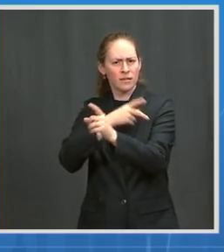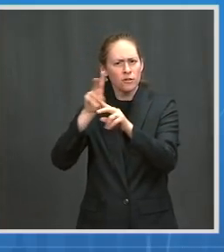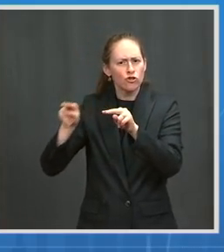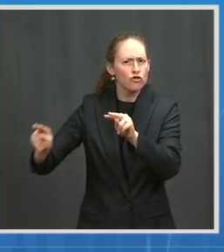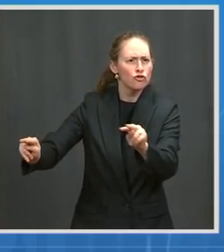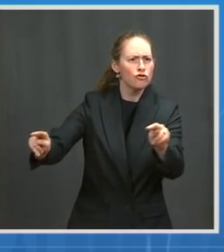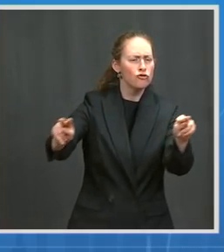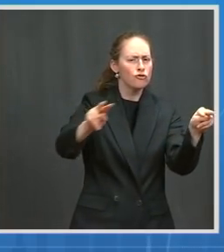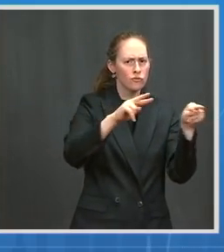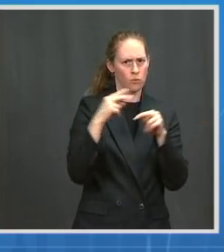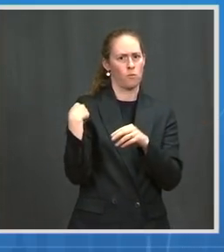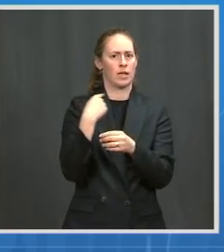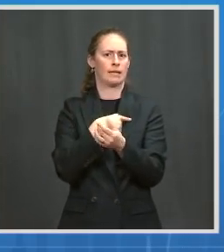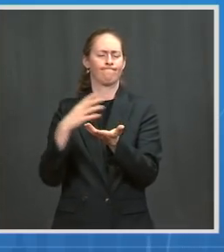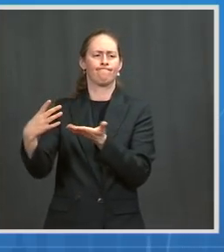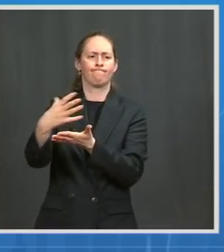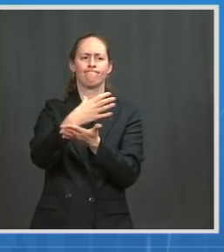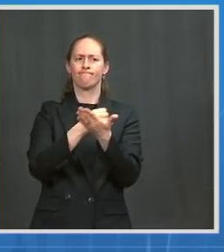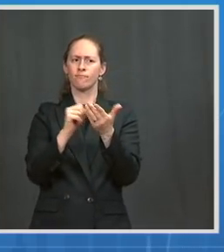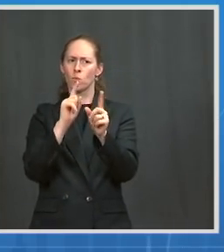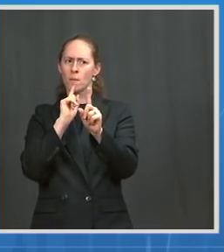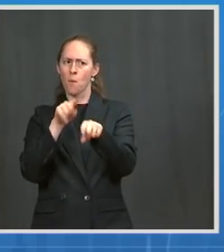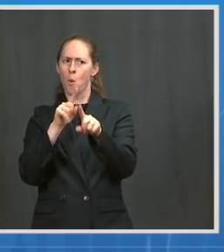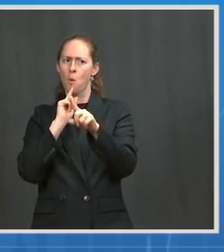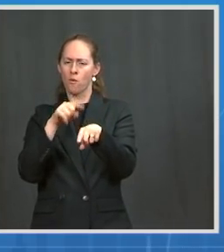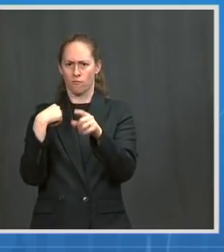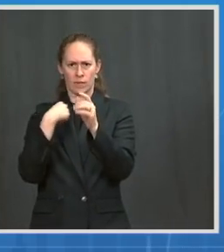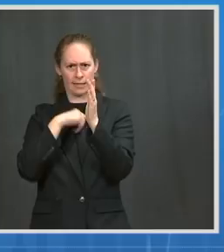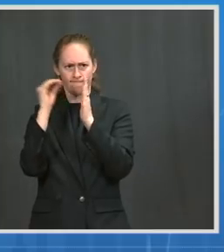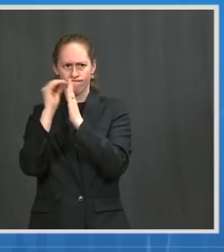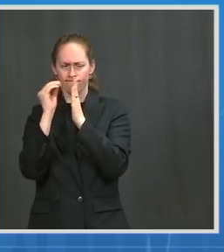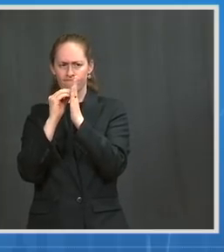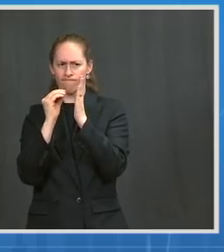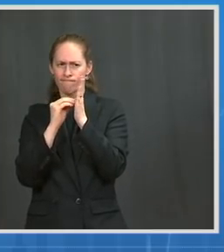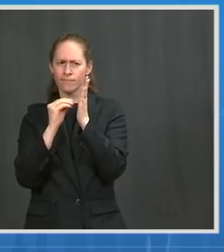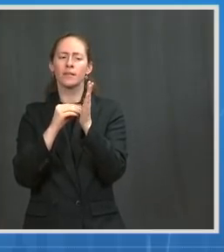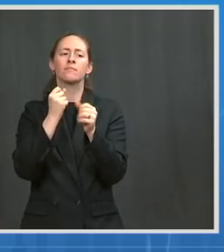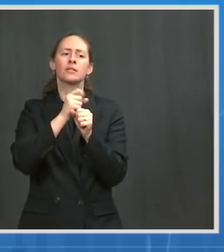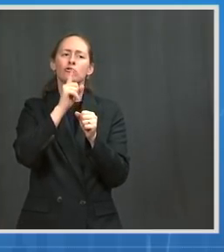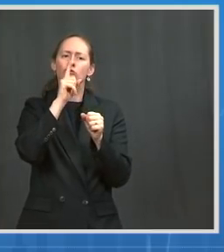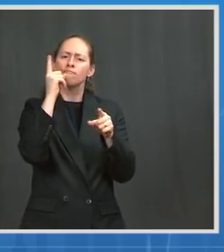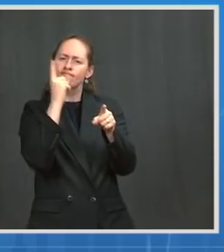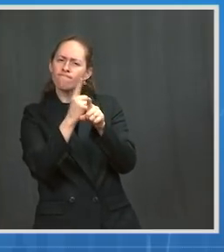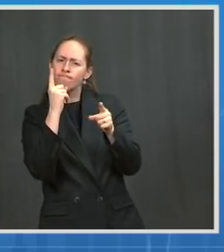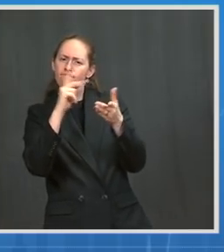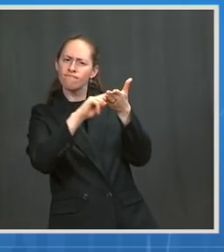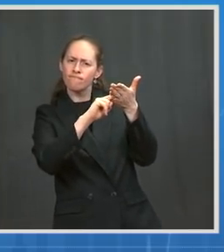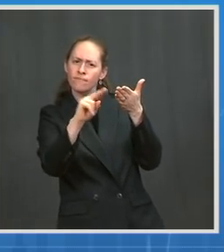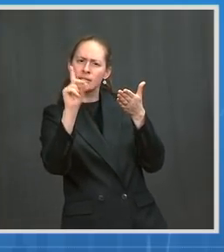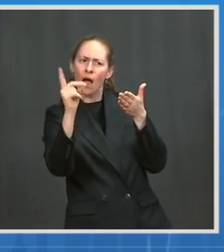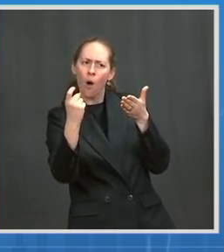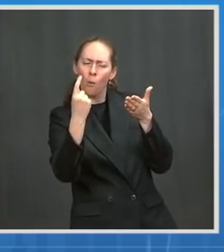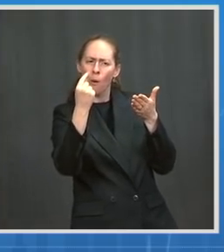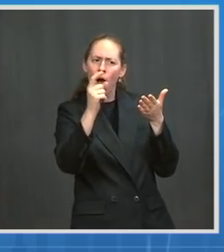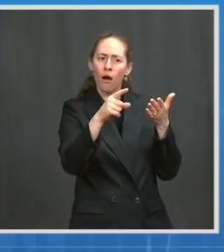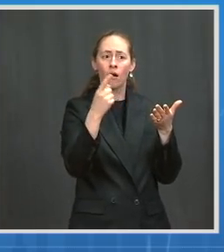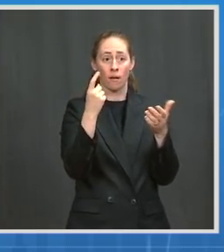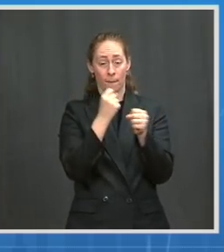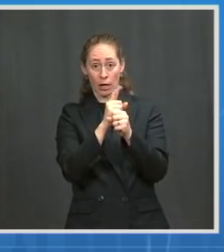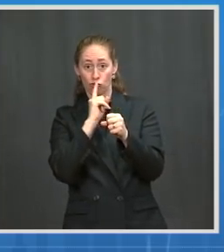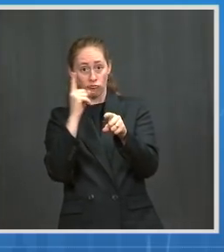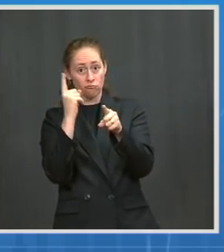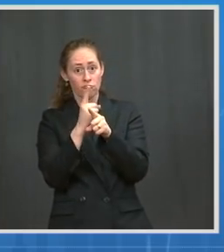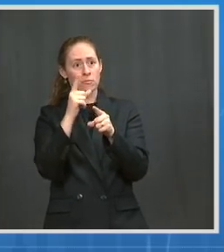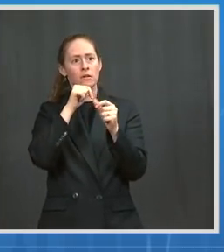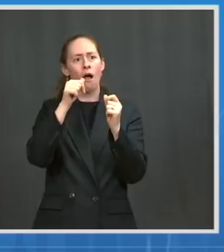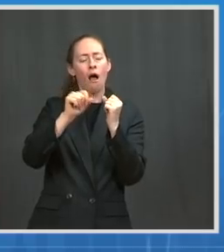including obtaining detailed medical records to confirm the diagnosis and reviewing them to ensure in real time the safety